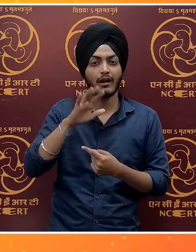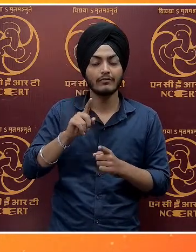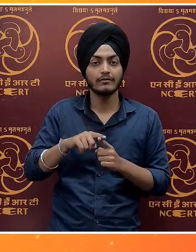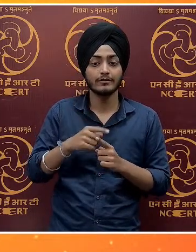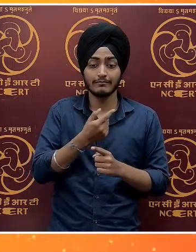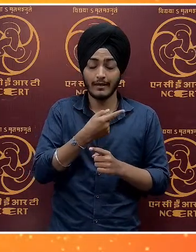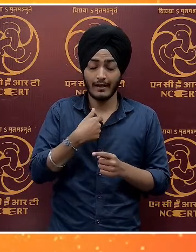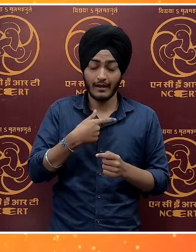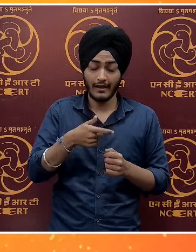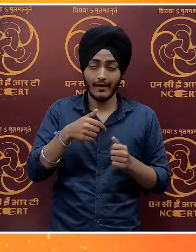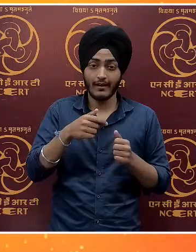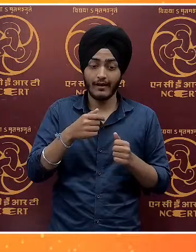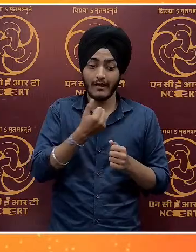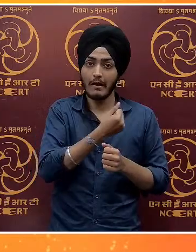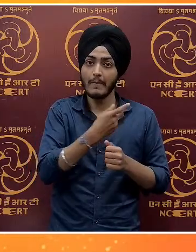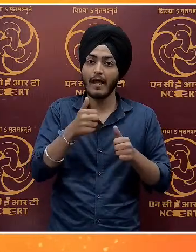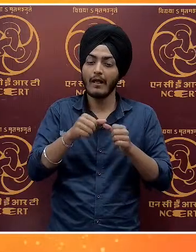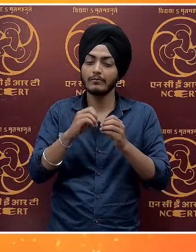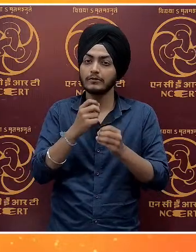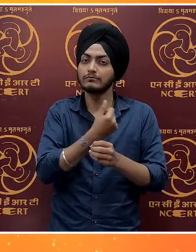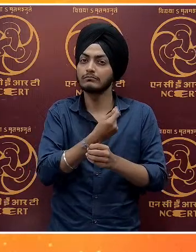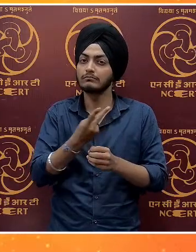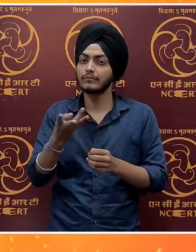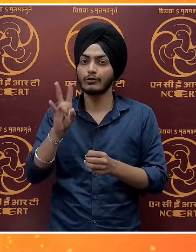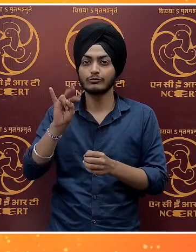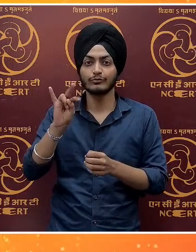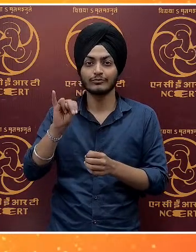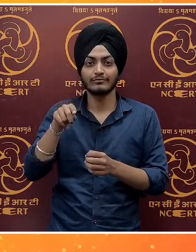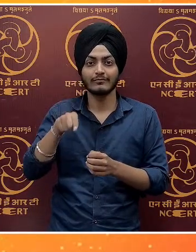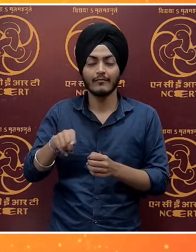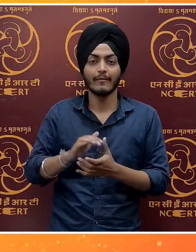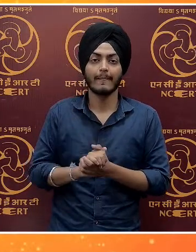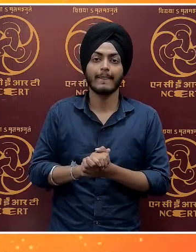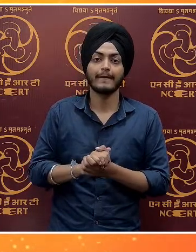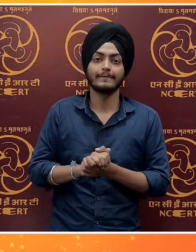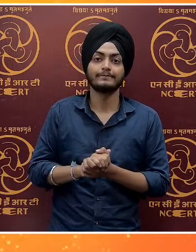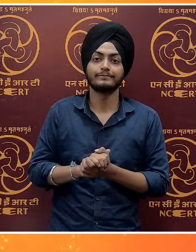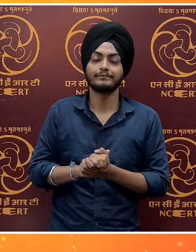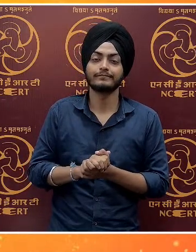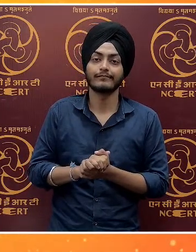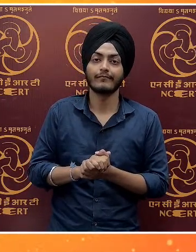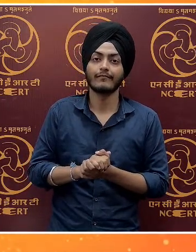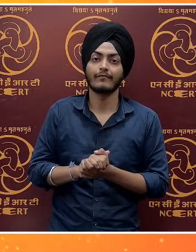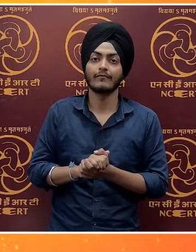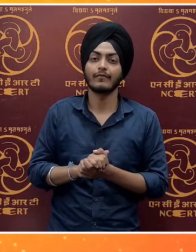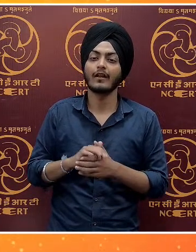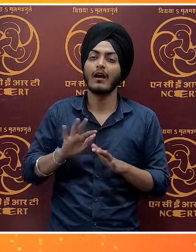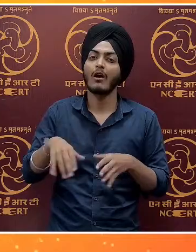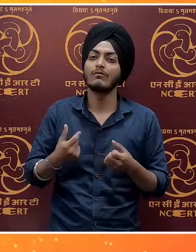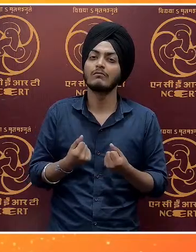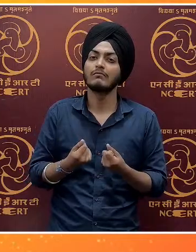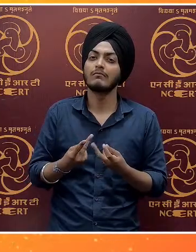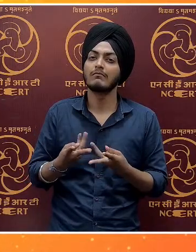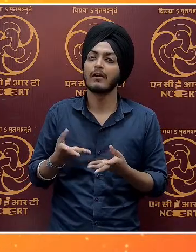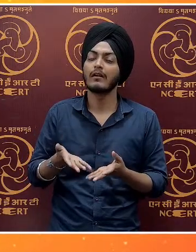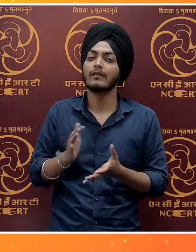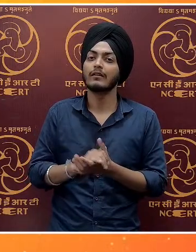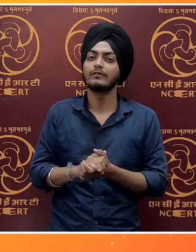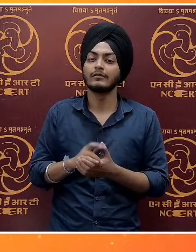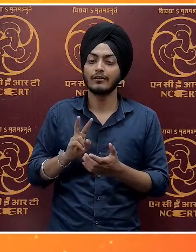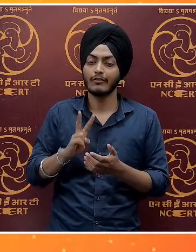in the alphabet? 26. 26, correct. There are 26 letters in the alphabet. How many of them are